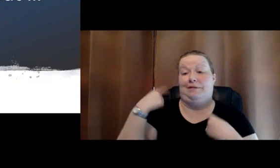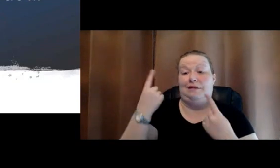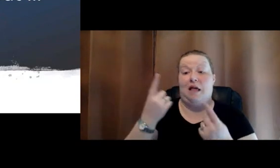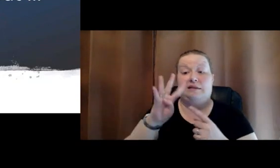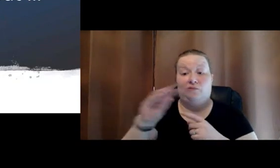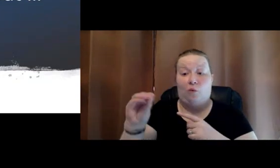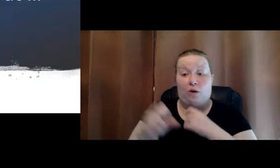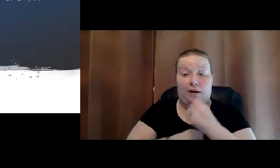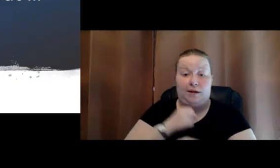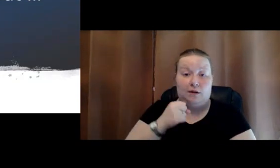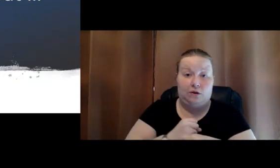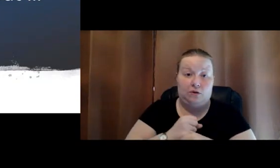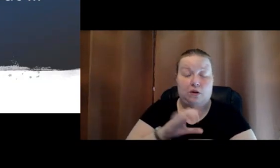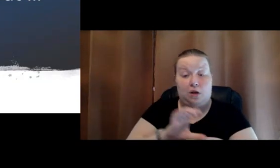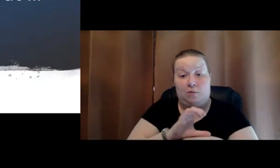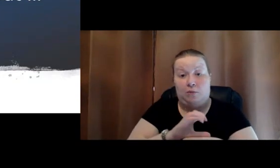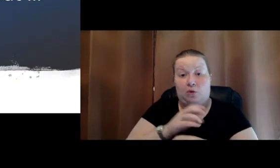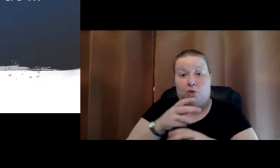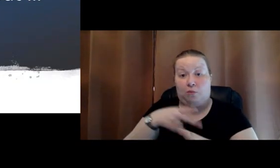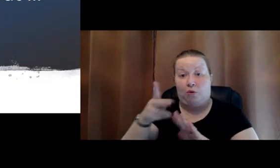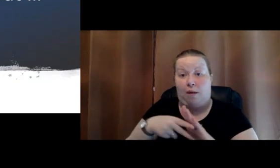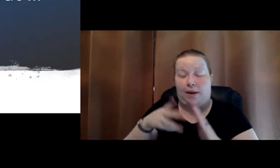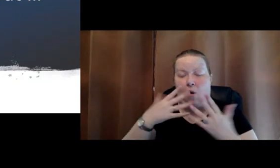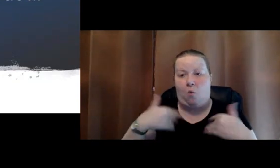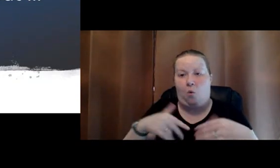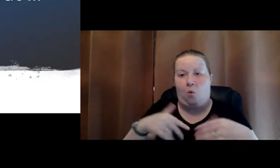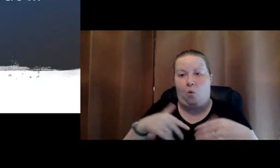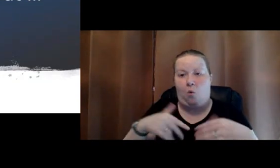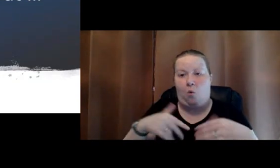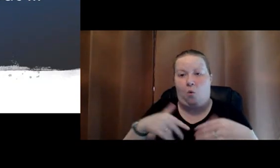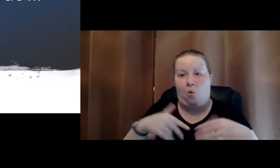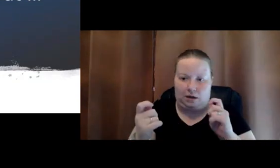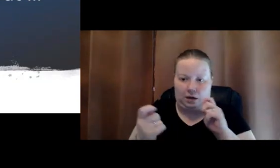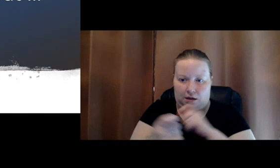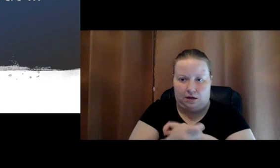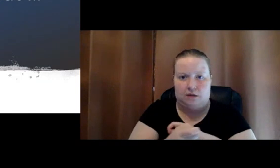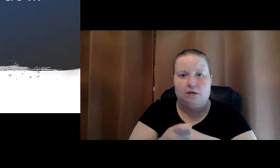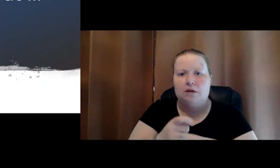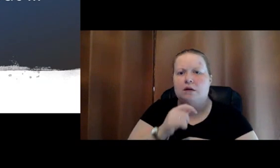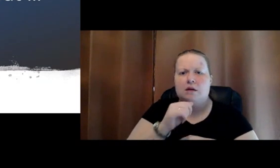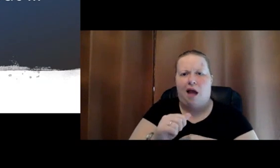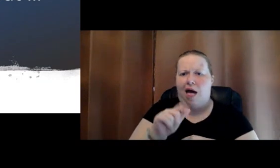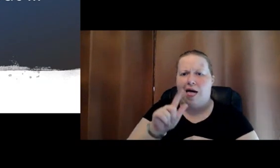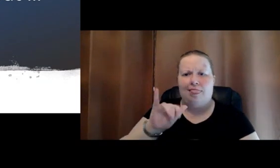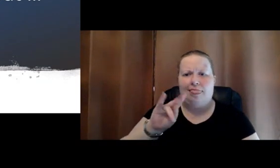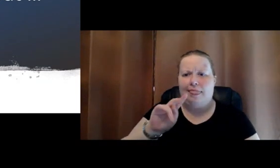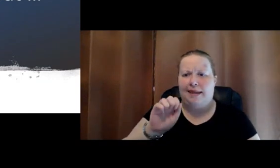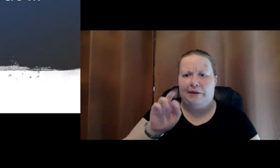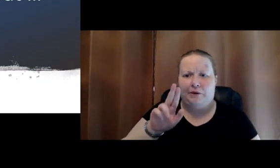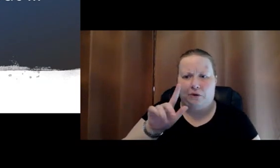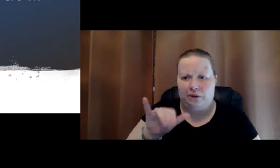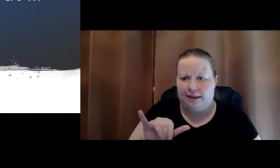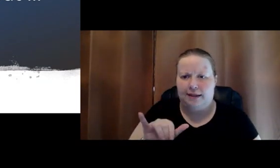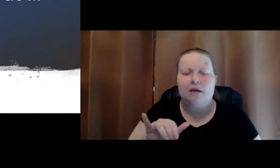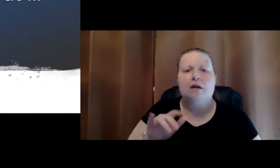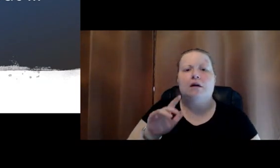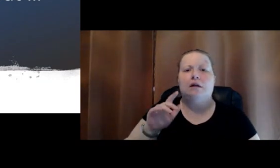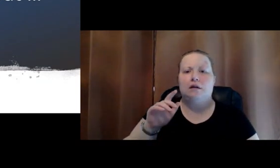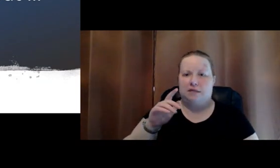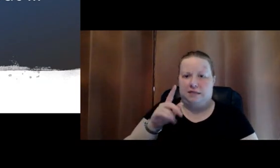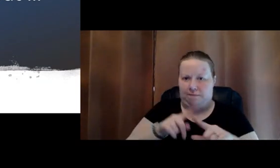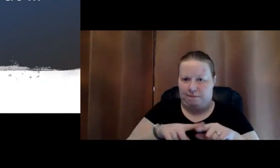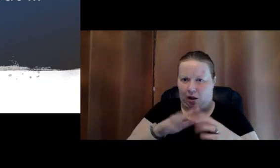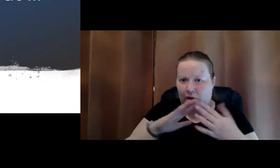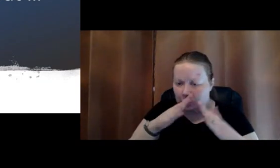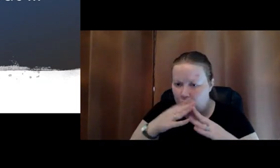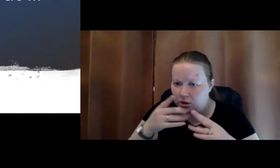so, computer programming has changed a lot, and it hasn't just changed in a linear way. It's changed depending upon like what community you're